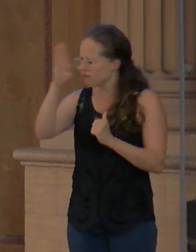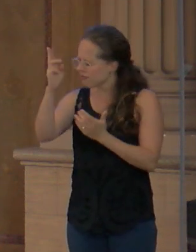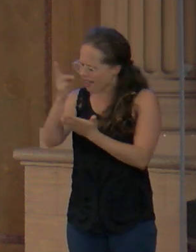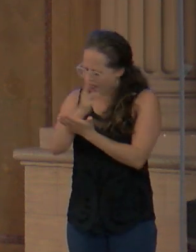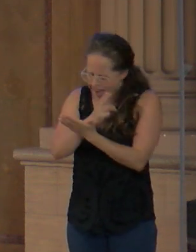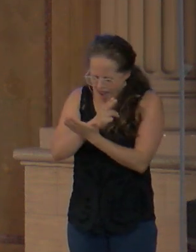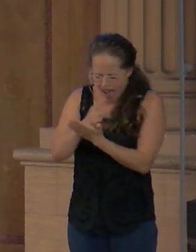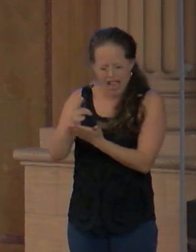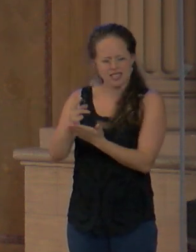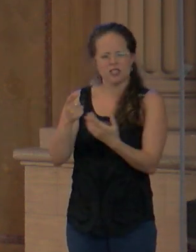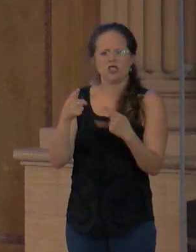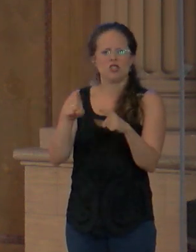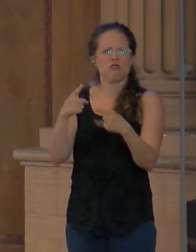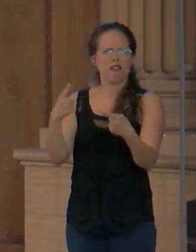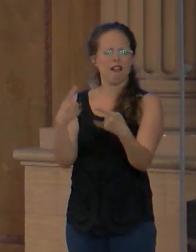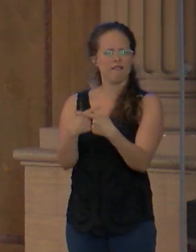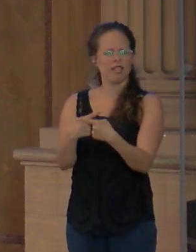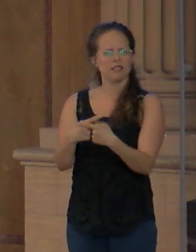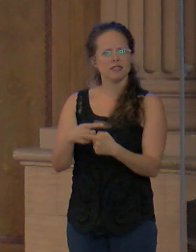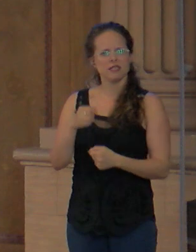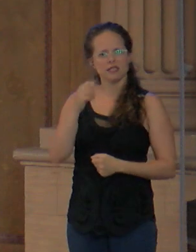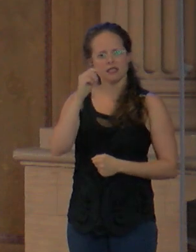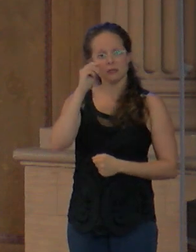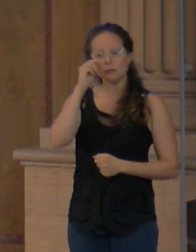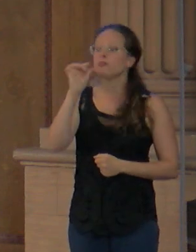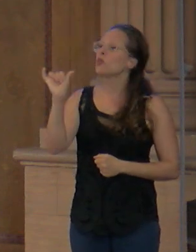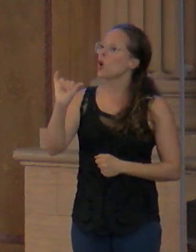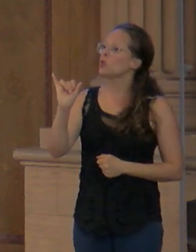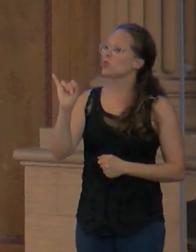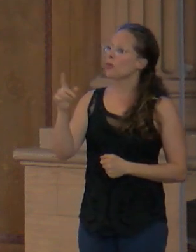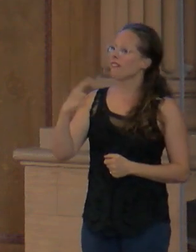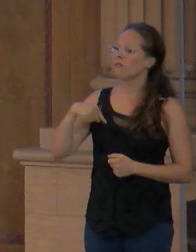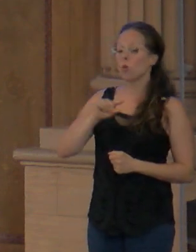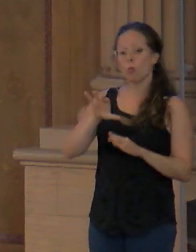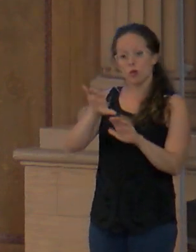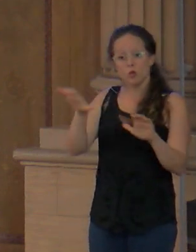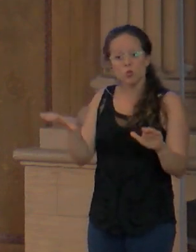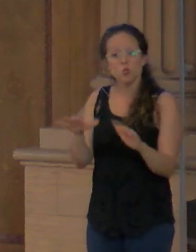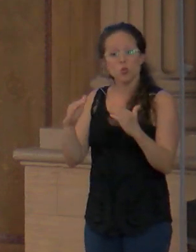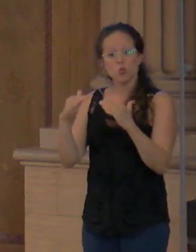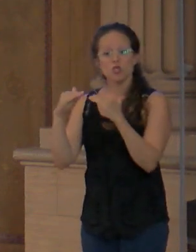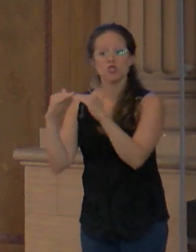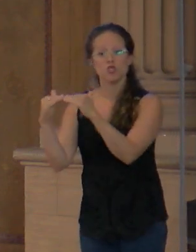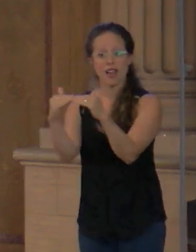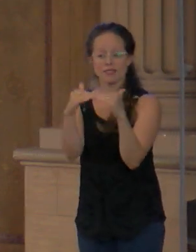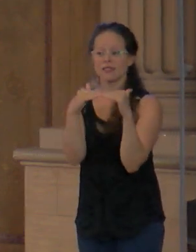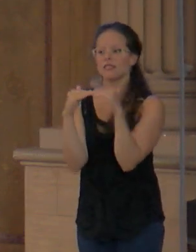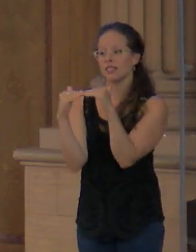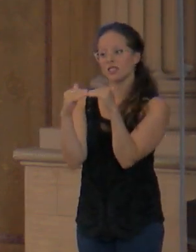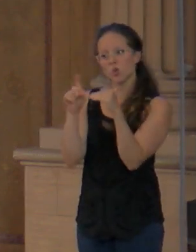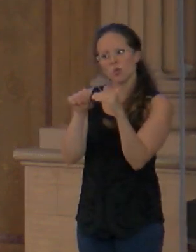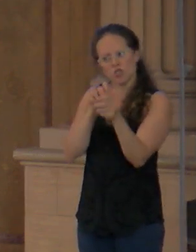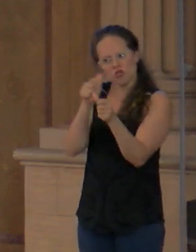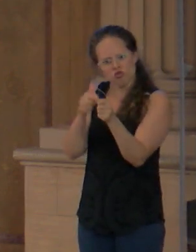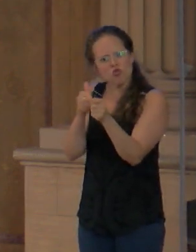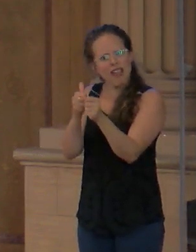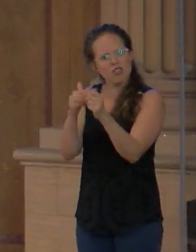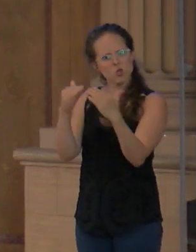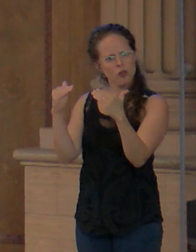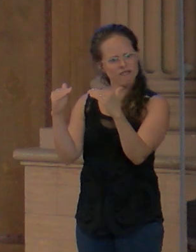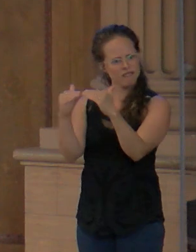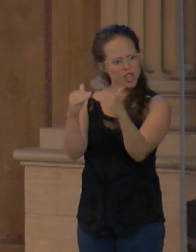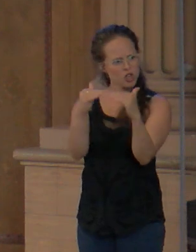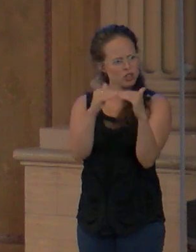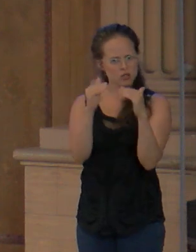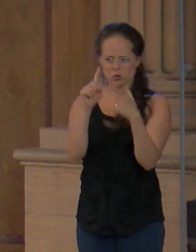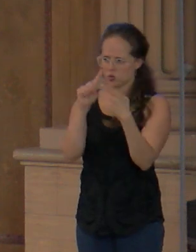conflict. And we're also called, if we're going to do justice, to strive for fairness to those who don't have the same access to fairness around